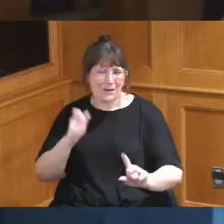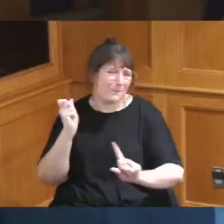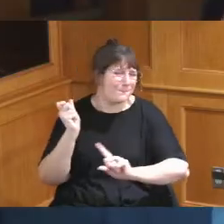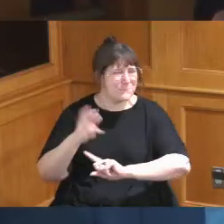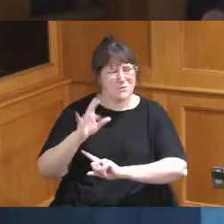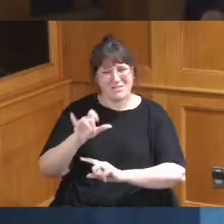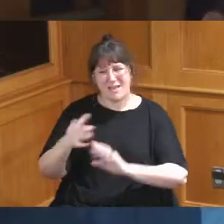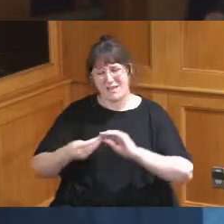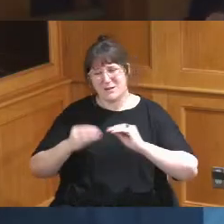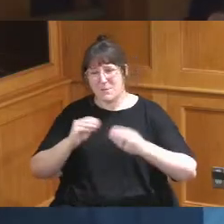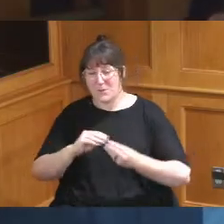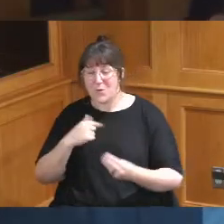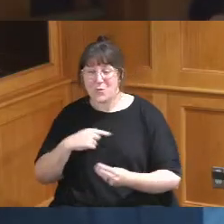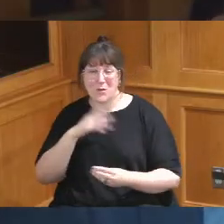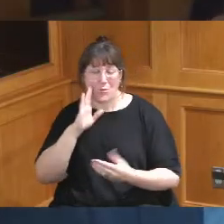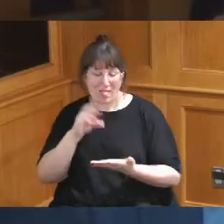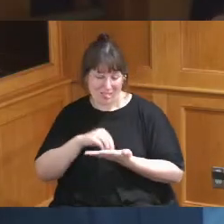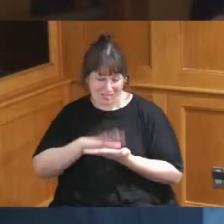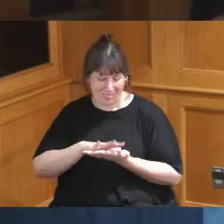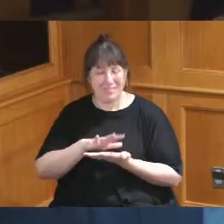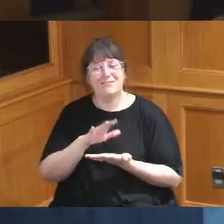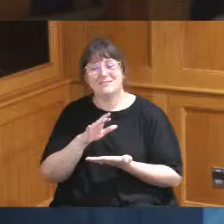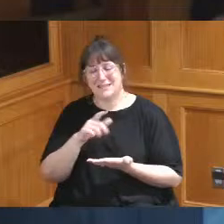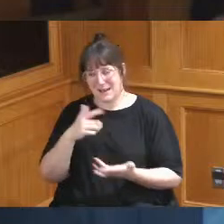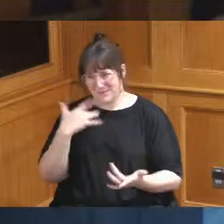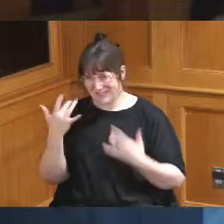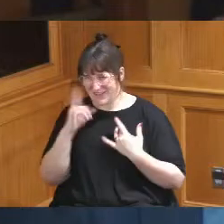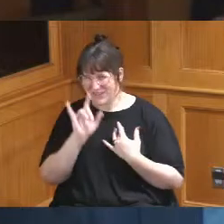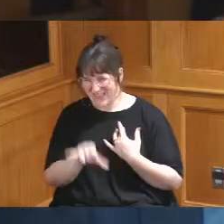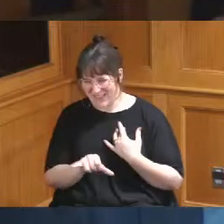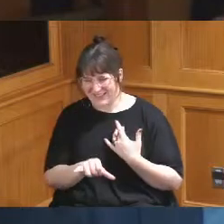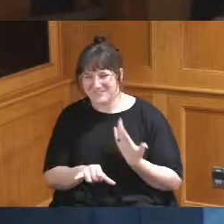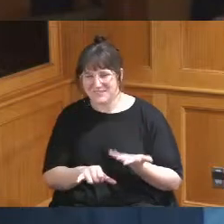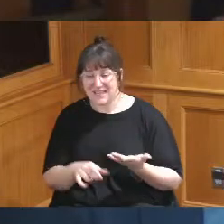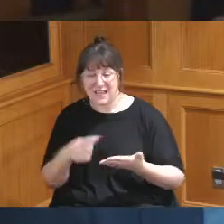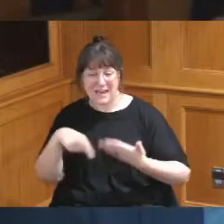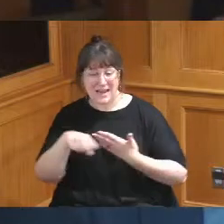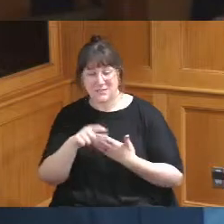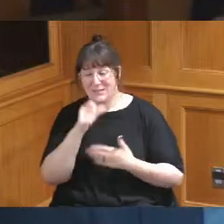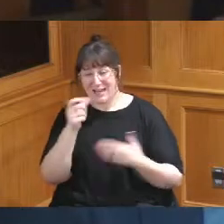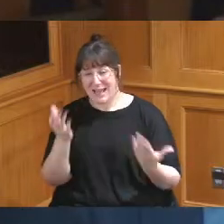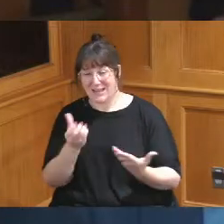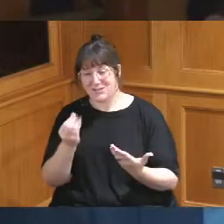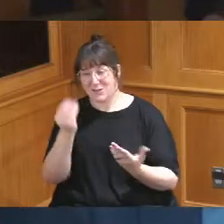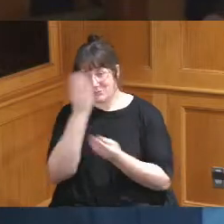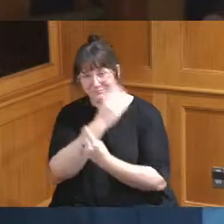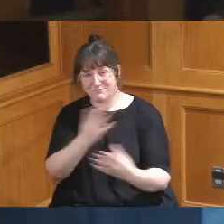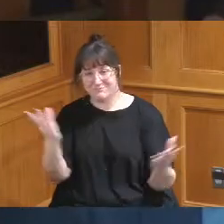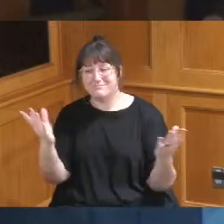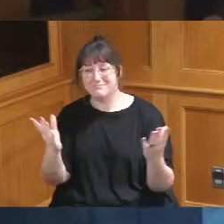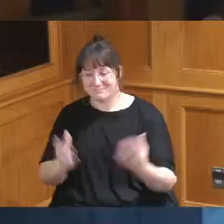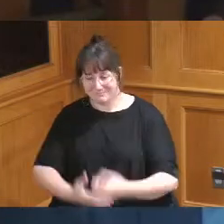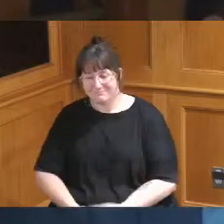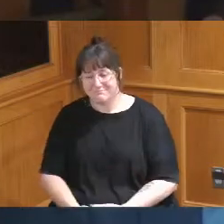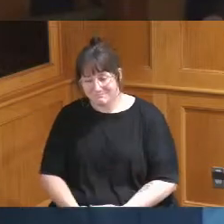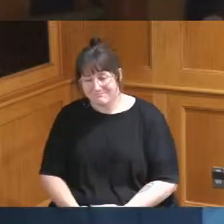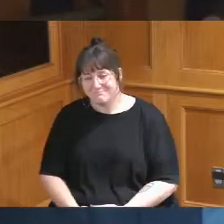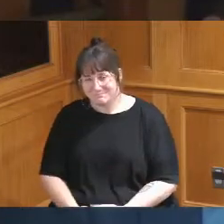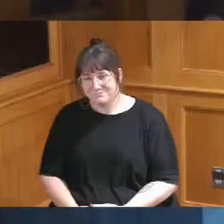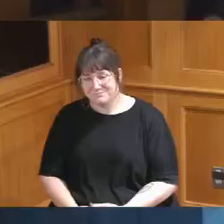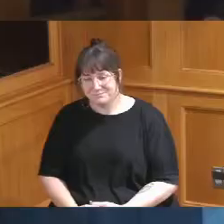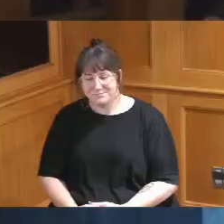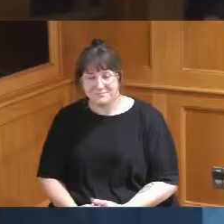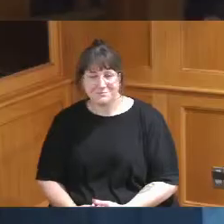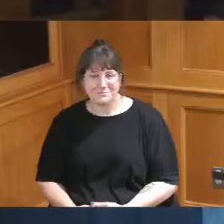reporting what the number is. So I'm super excited about it. So we won't be here next week. So I just wanted people to know that that is happening. Thank